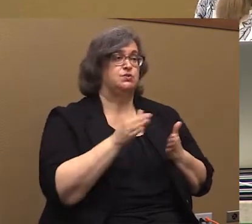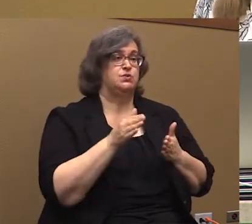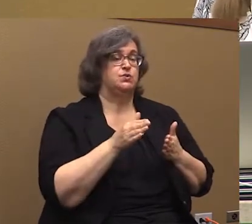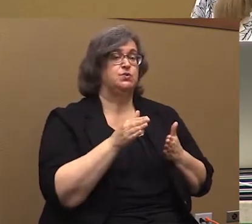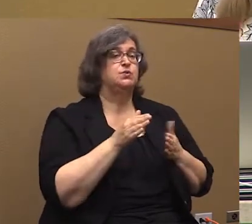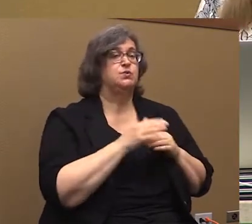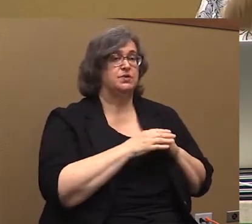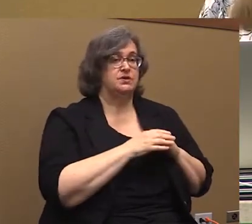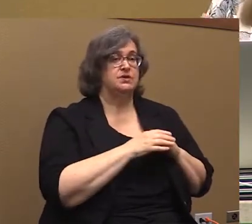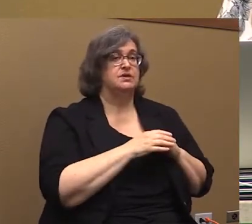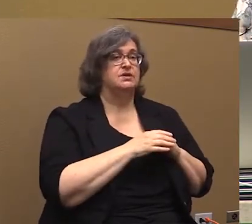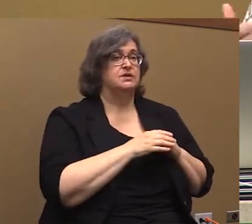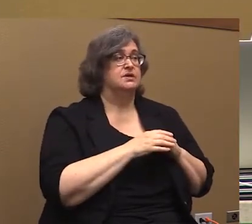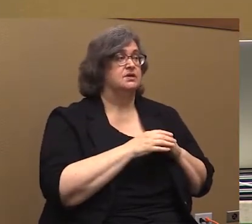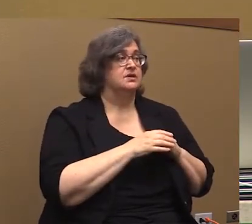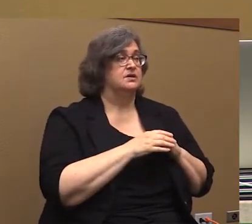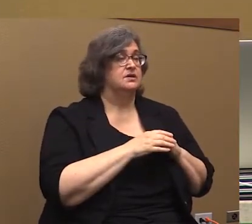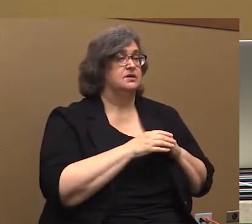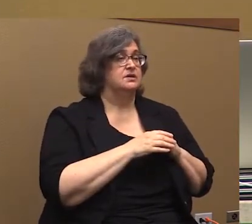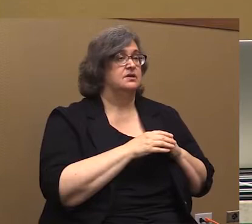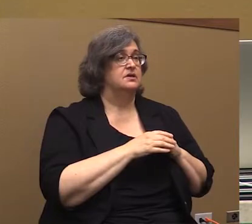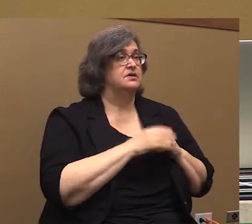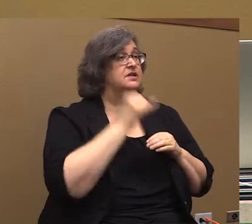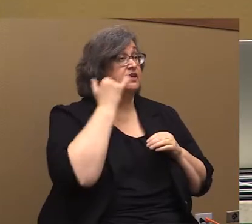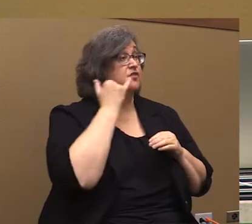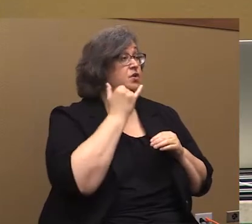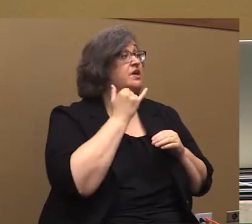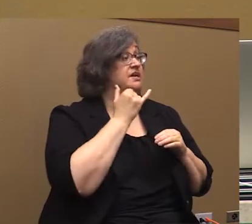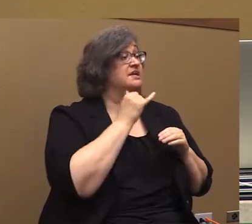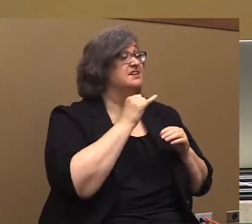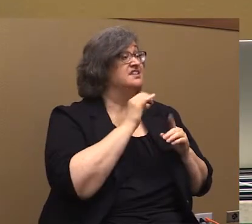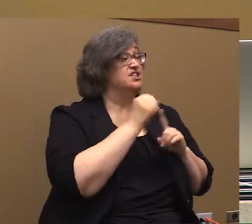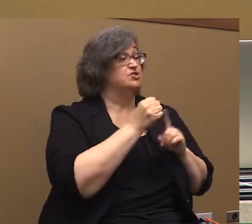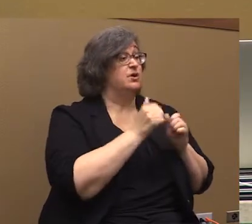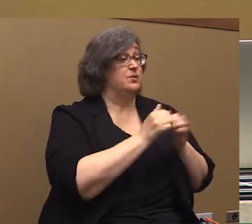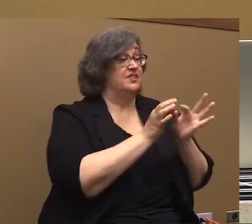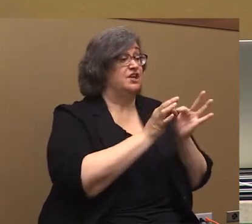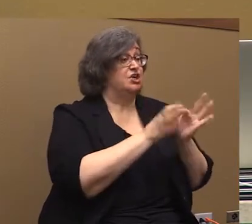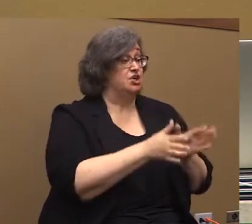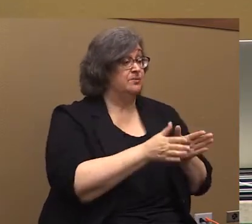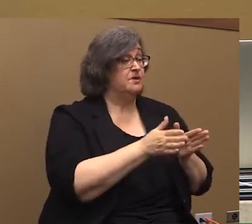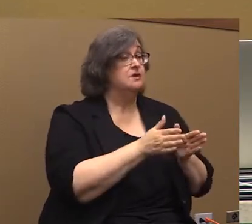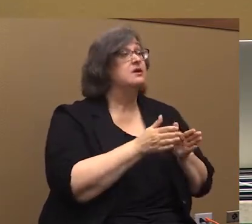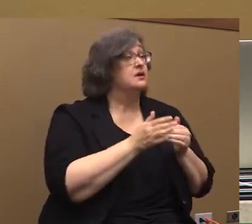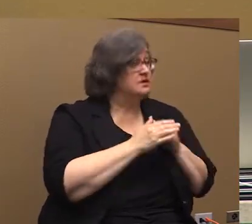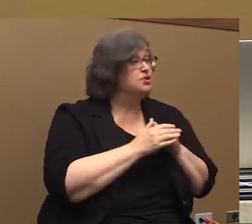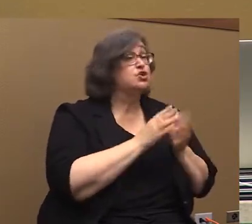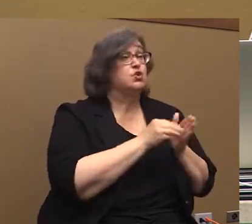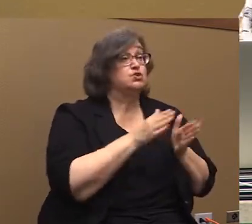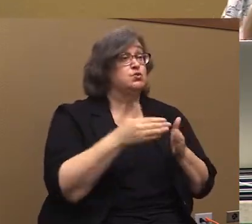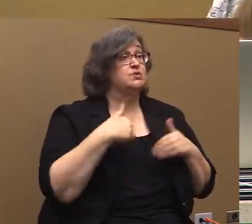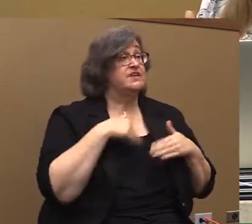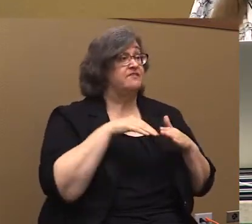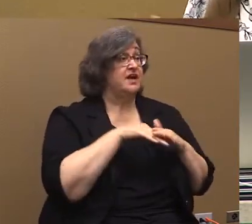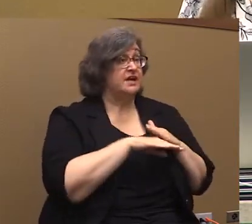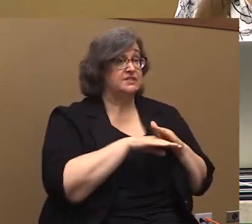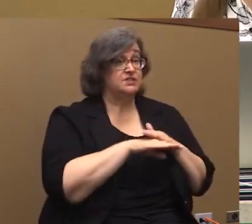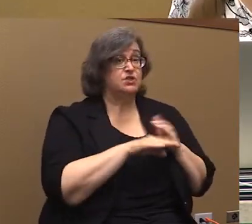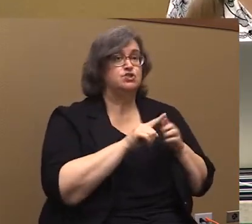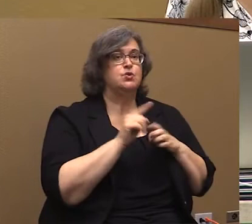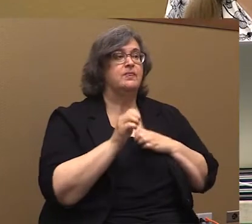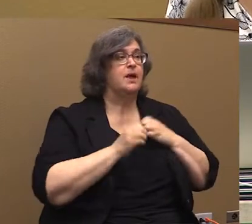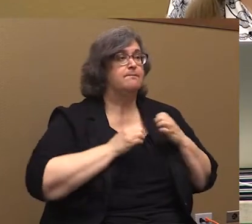be mindful of if our students are in an interpreted educational setting. Are they